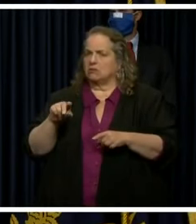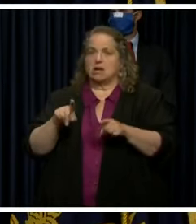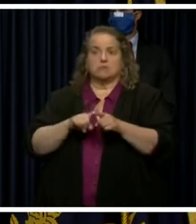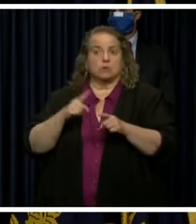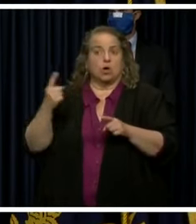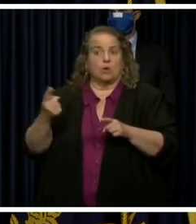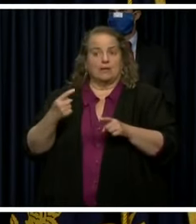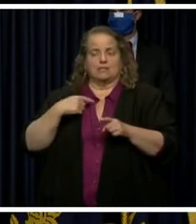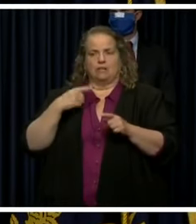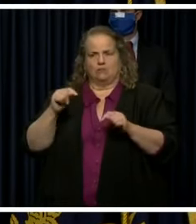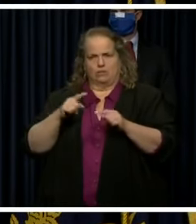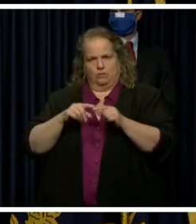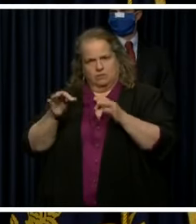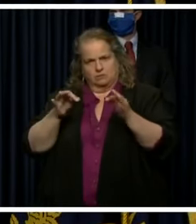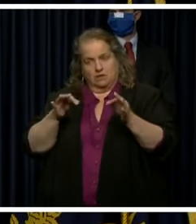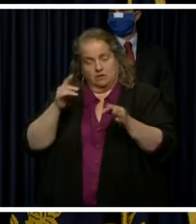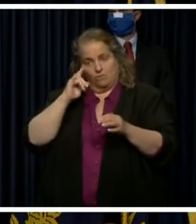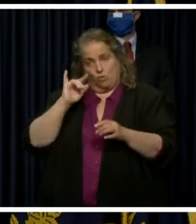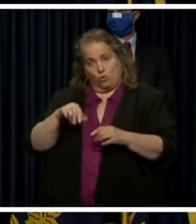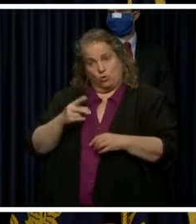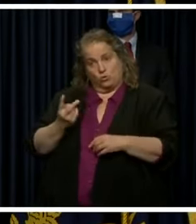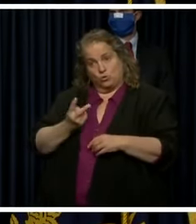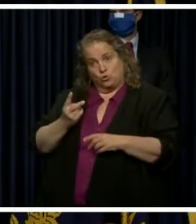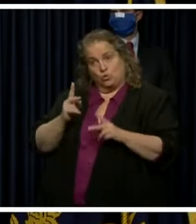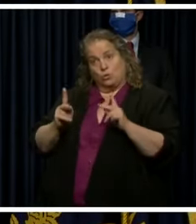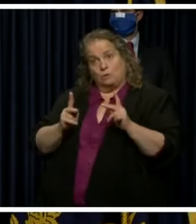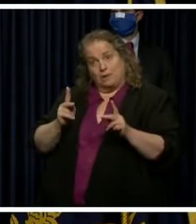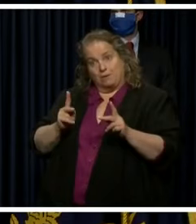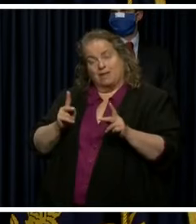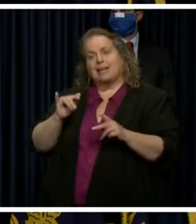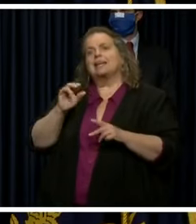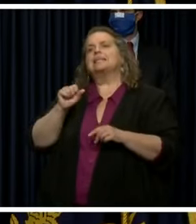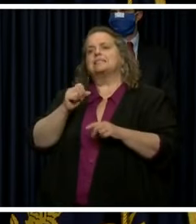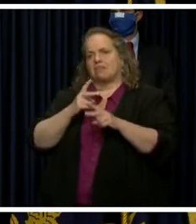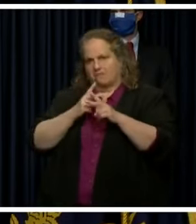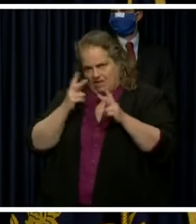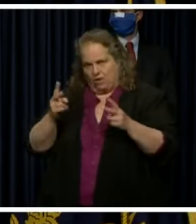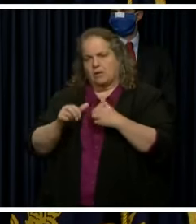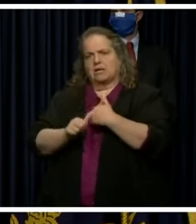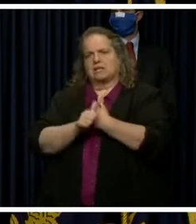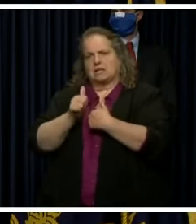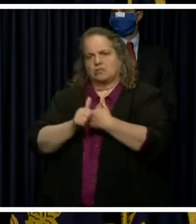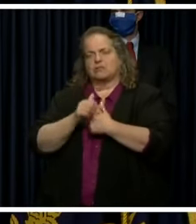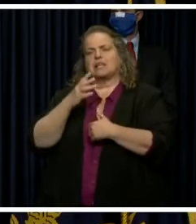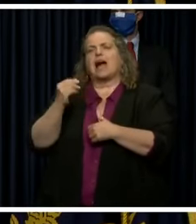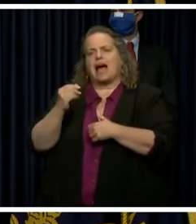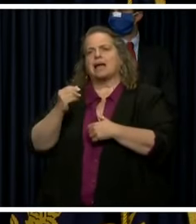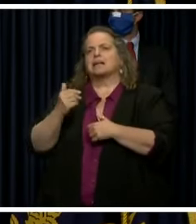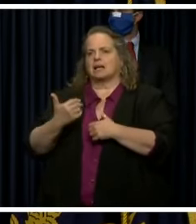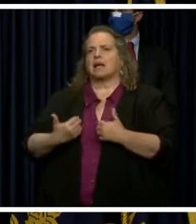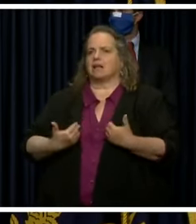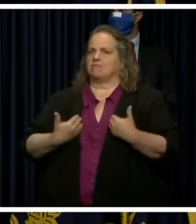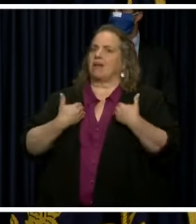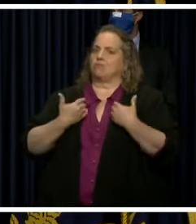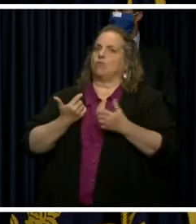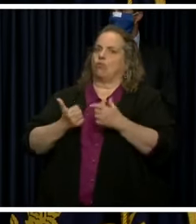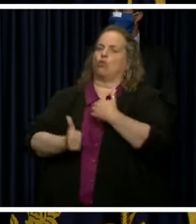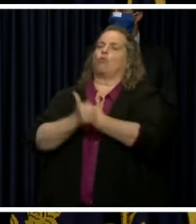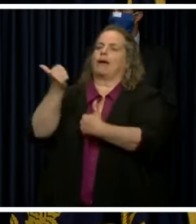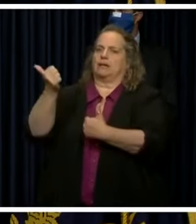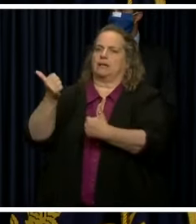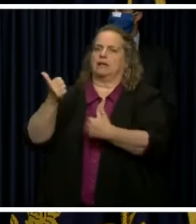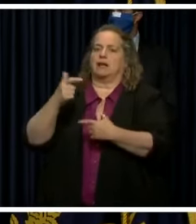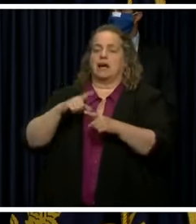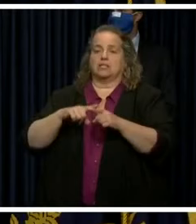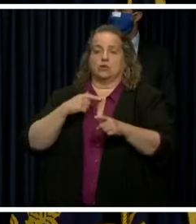in context. For these individuals who have this, this is very dangerous and life-threatening. Though as far as we're aware, the